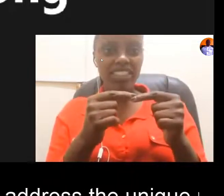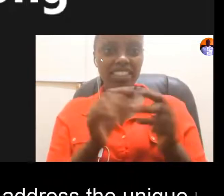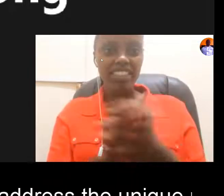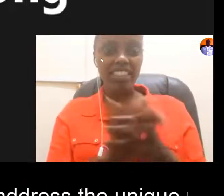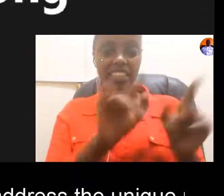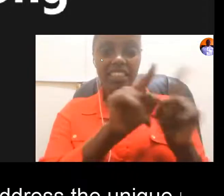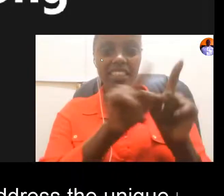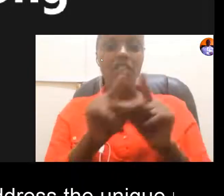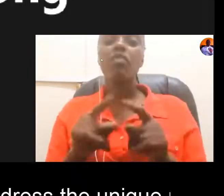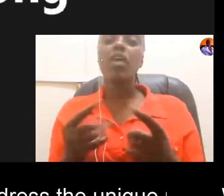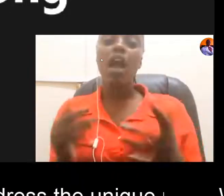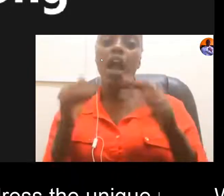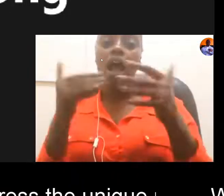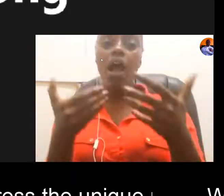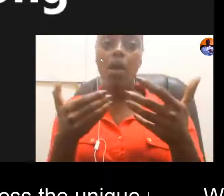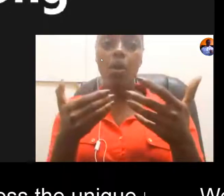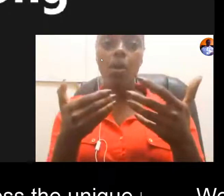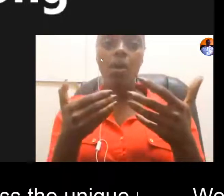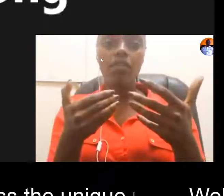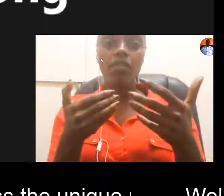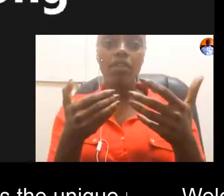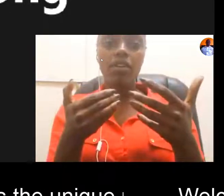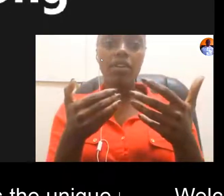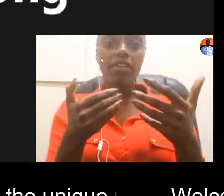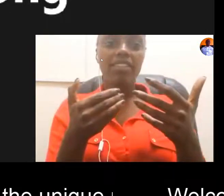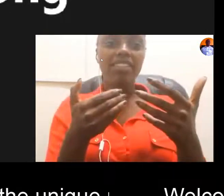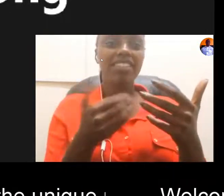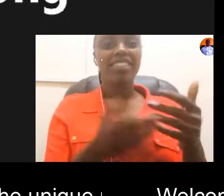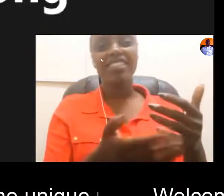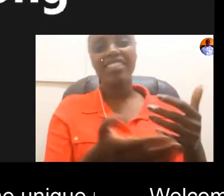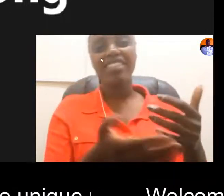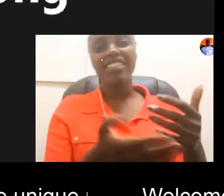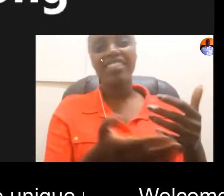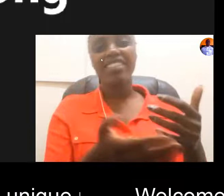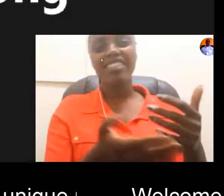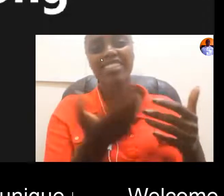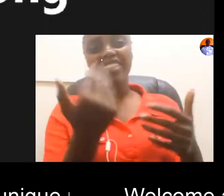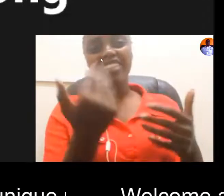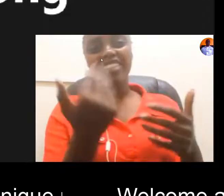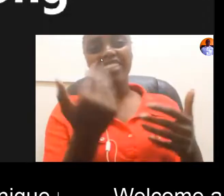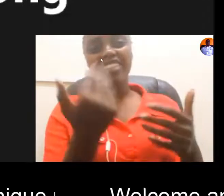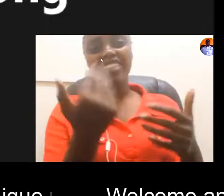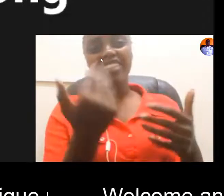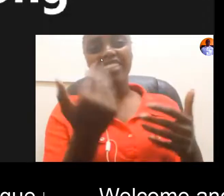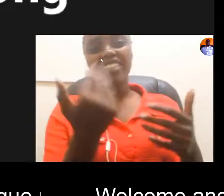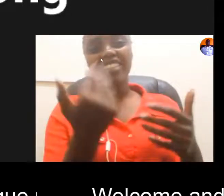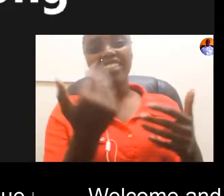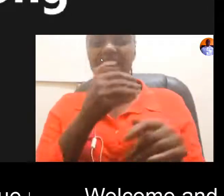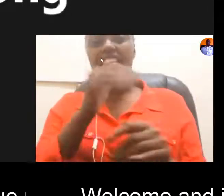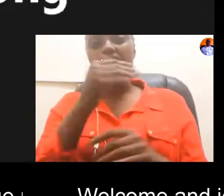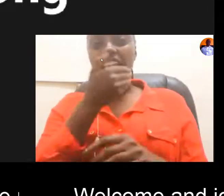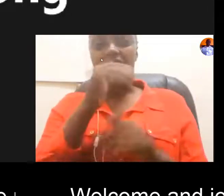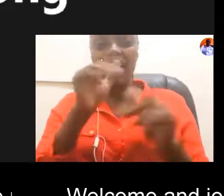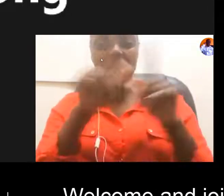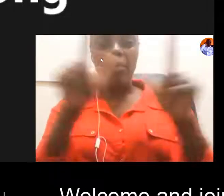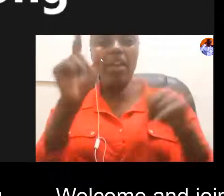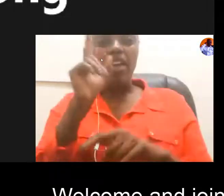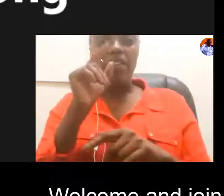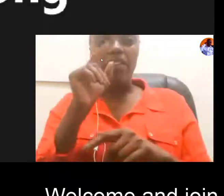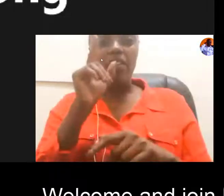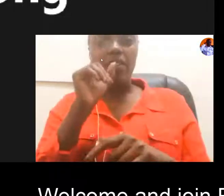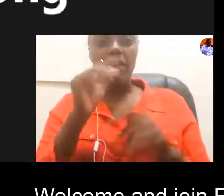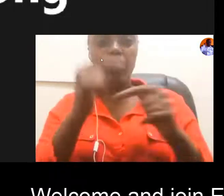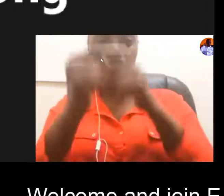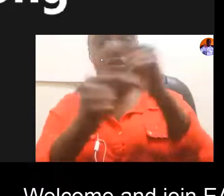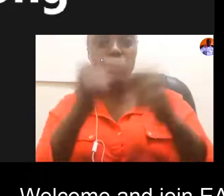how do we ensure that there's greater regional engagement through submission